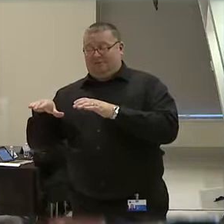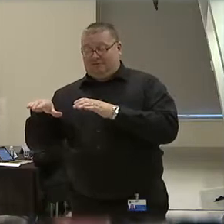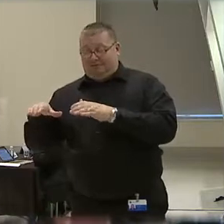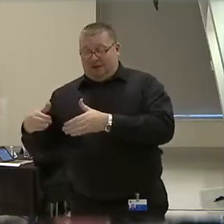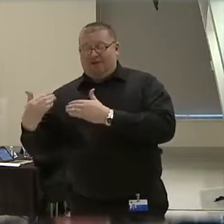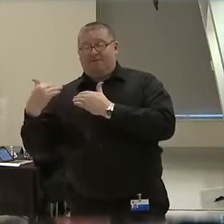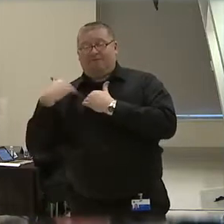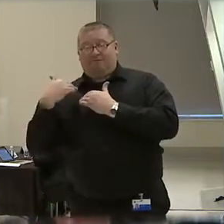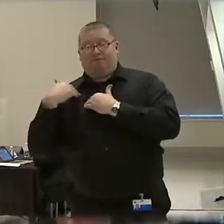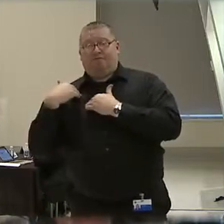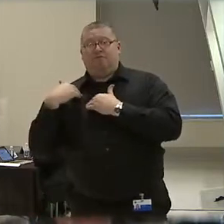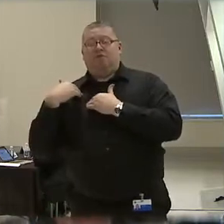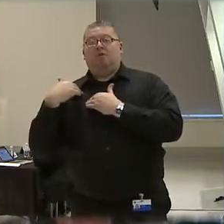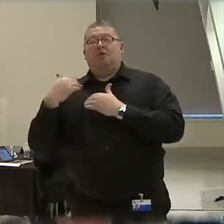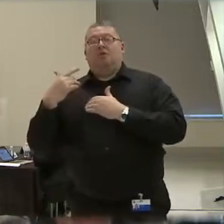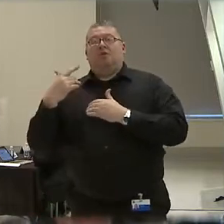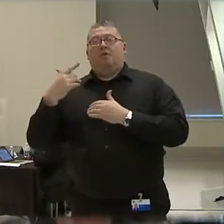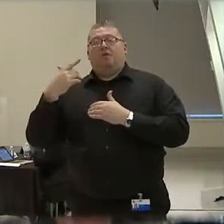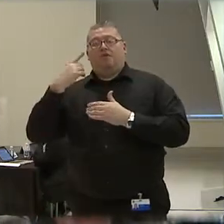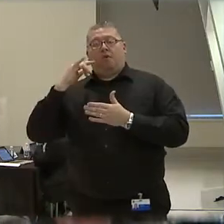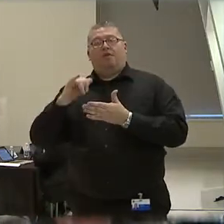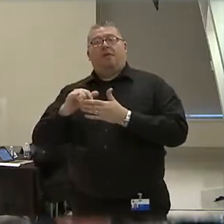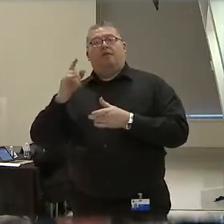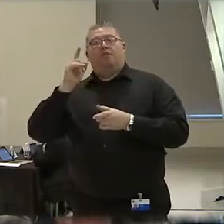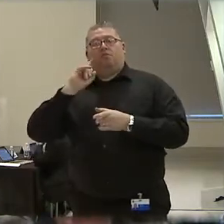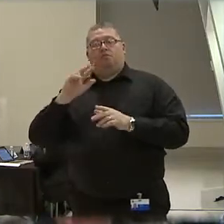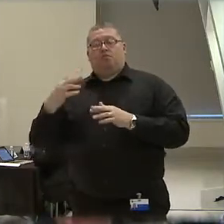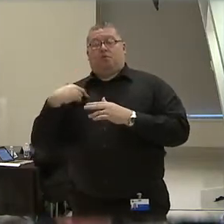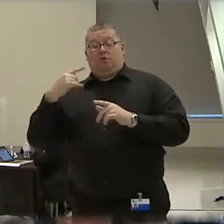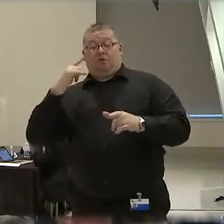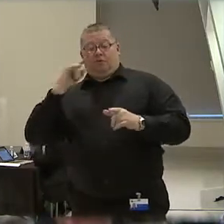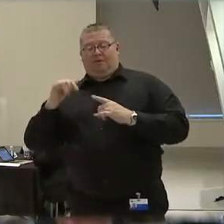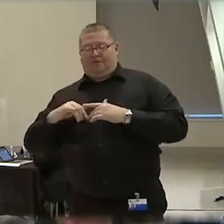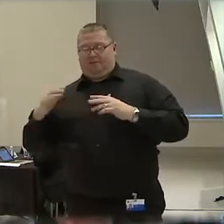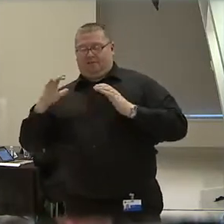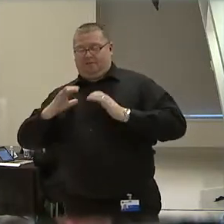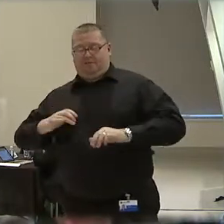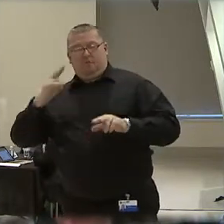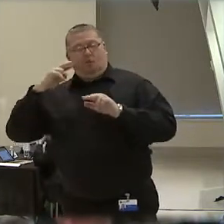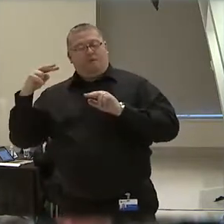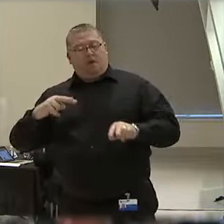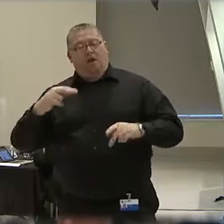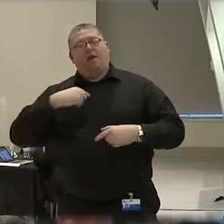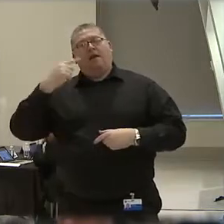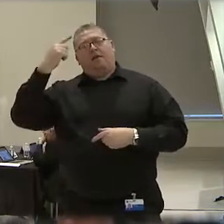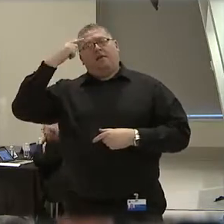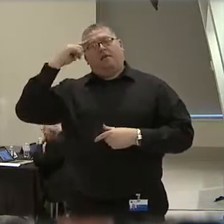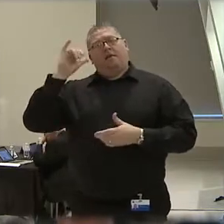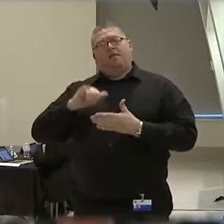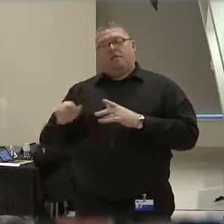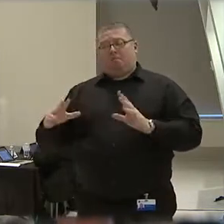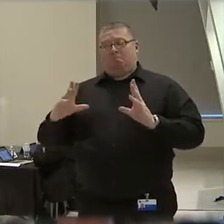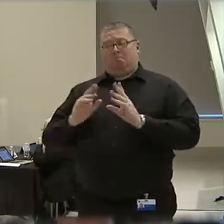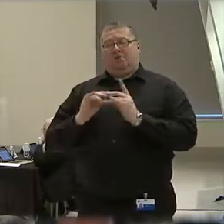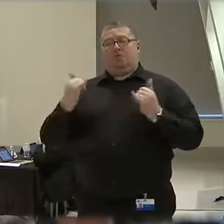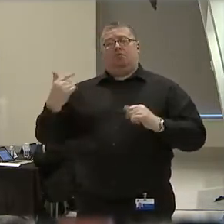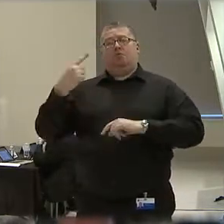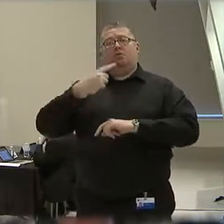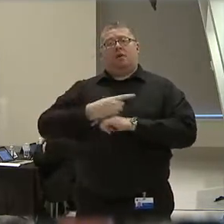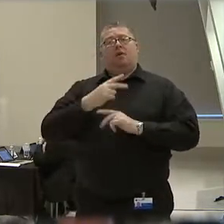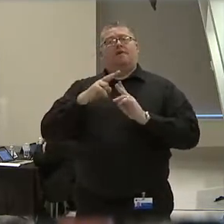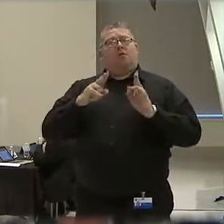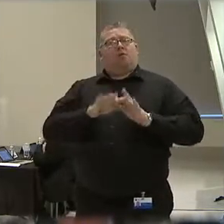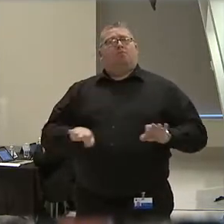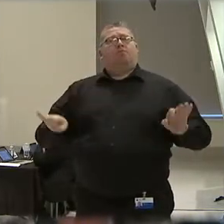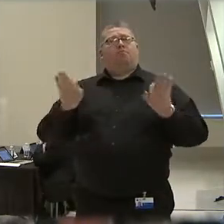today at this panel on civilian oversight. I think that this meeting today comes at a really